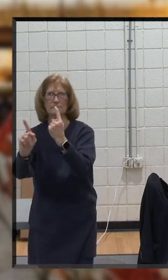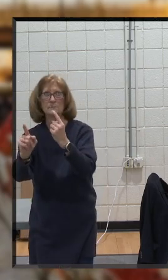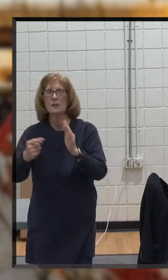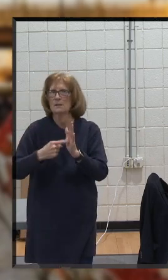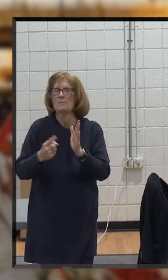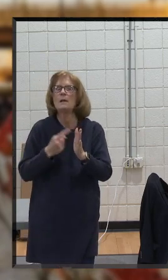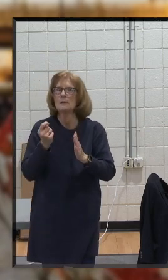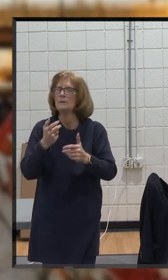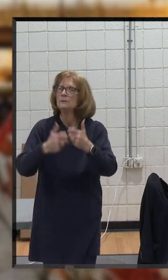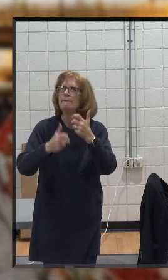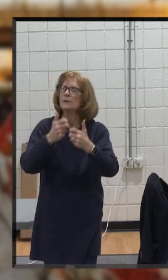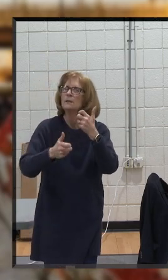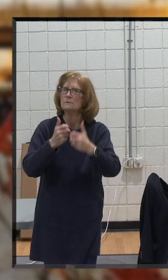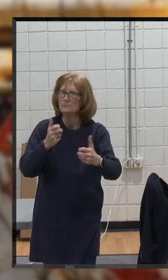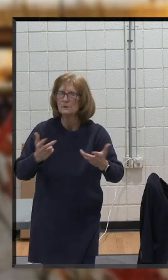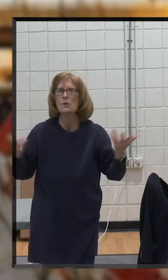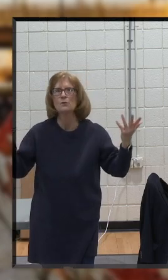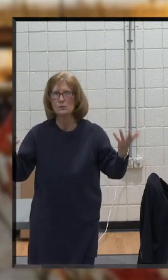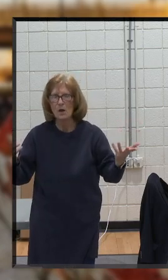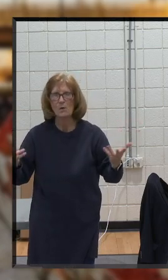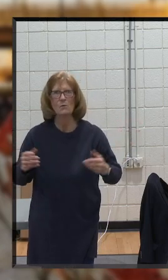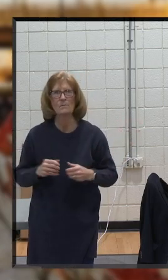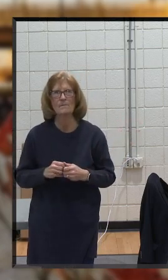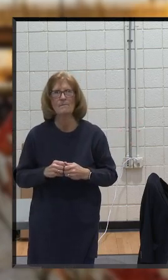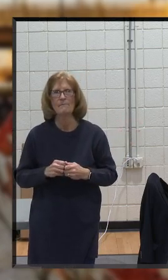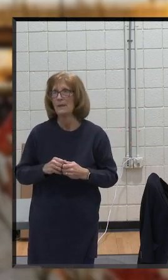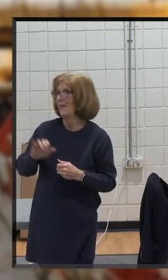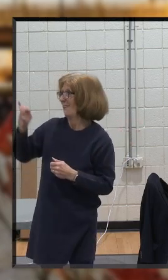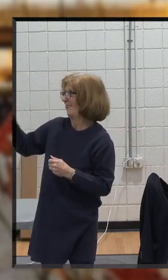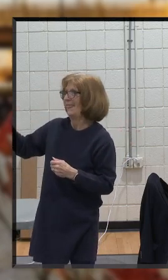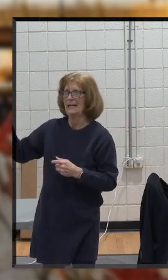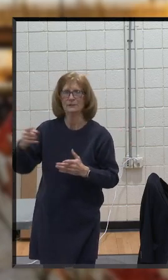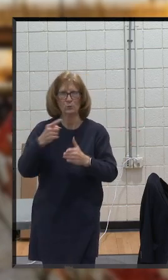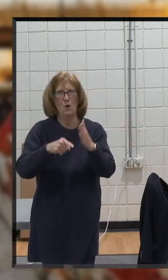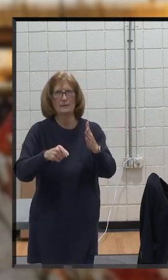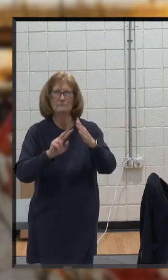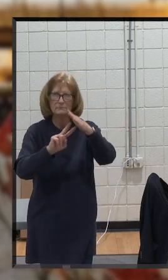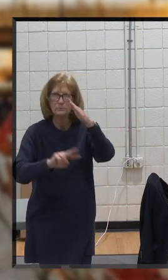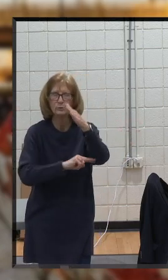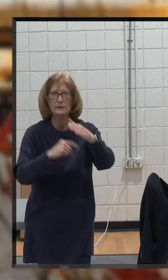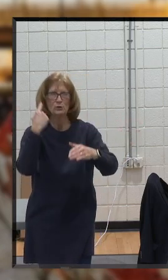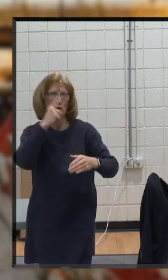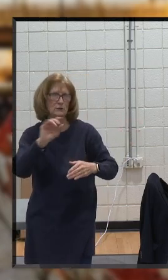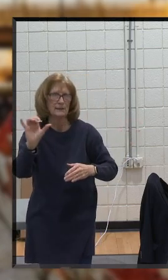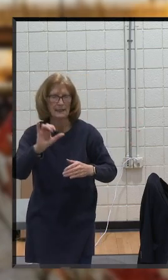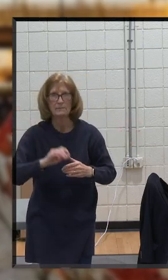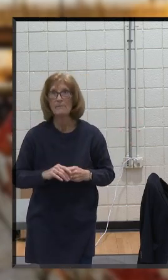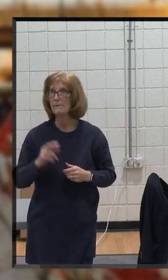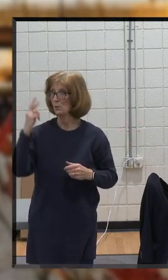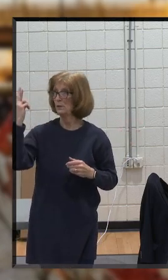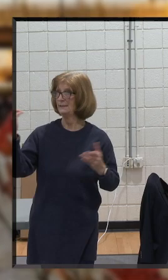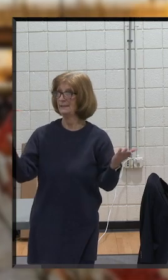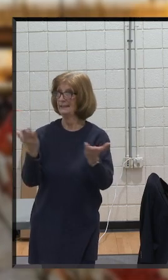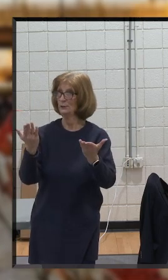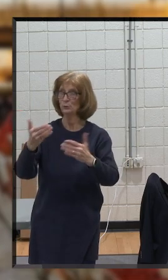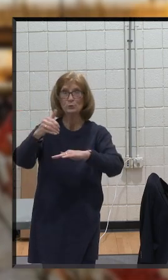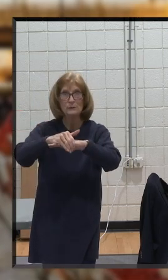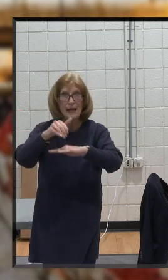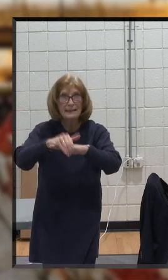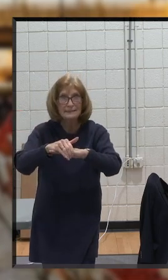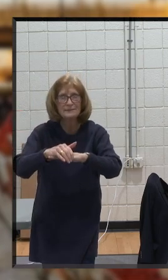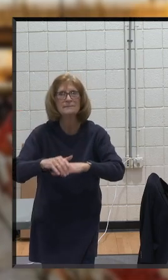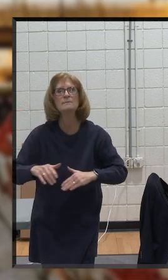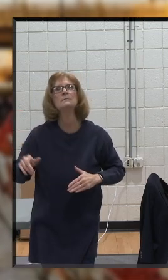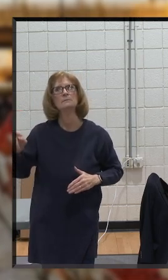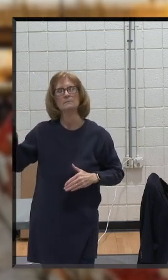sidewalk. But that's the existing cross section of the bridge. And of course, the reason we're here tonight is because you